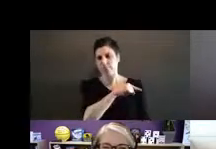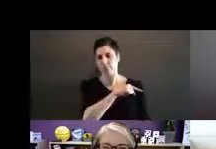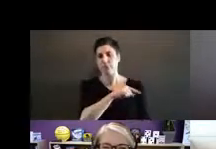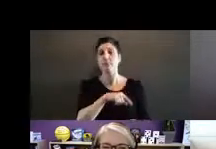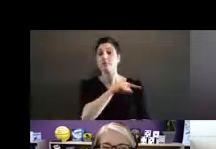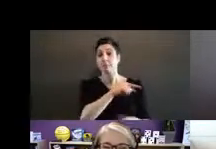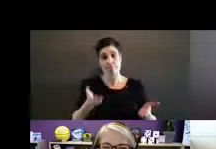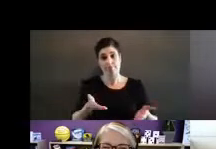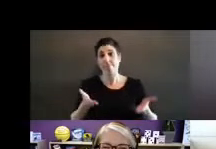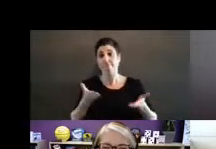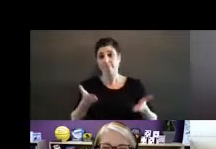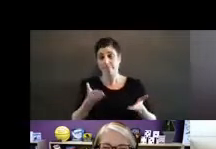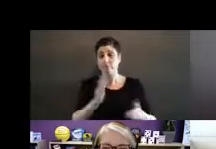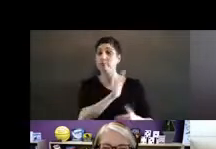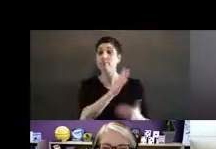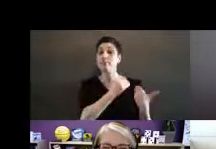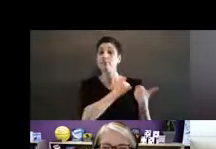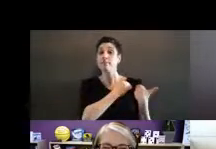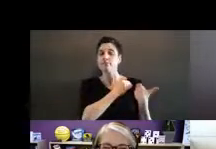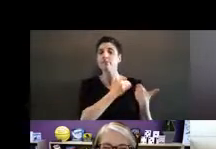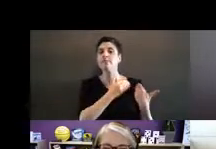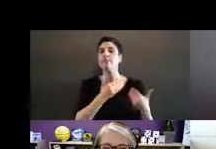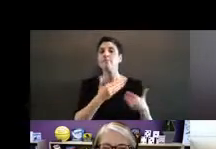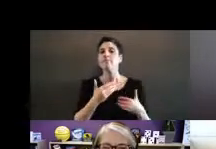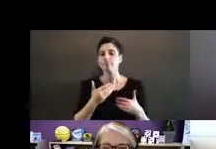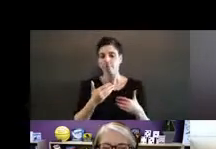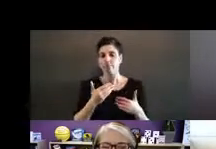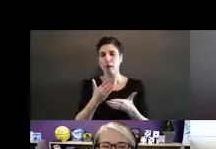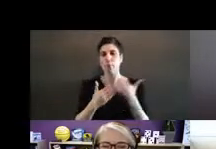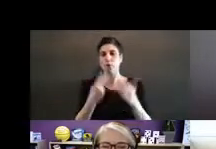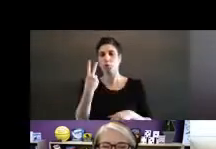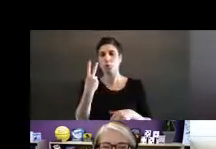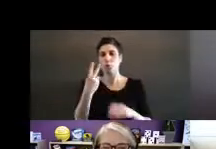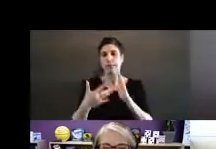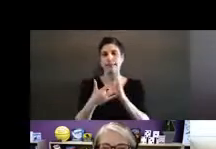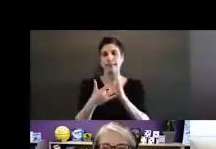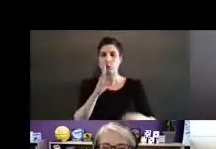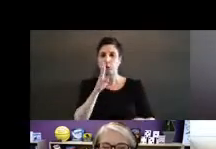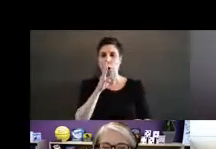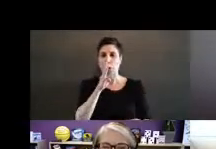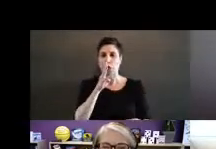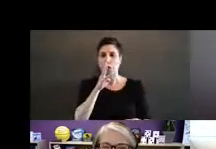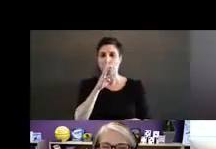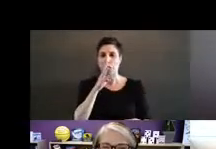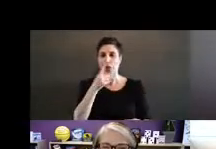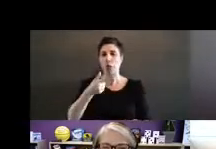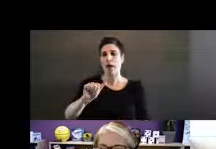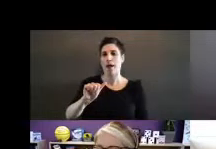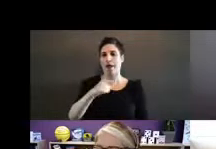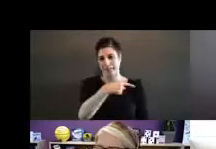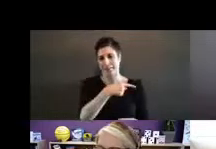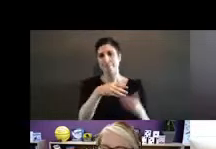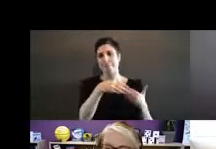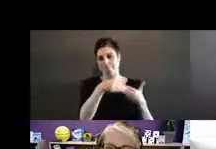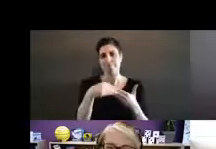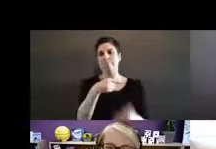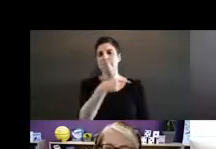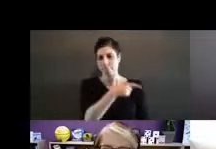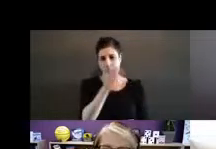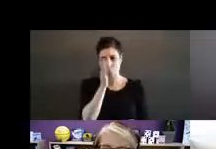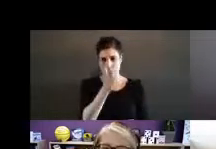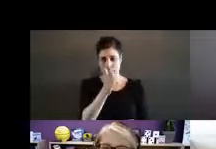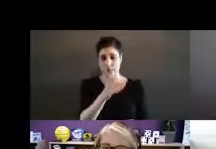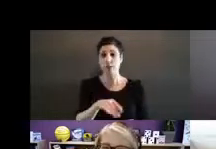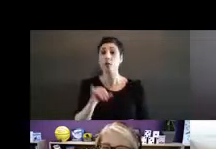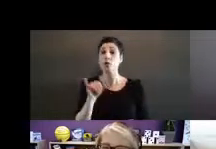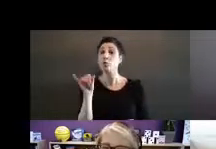here today and she'll be doing our tech talk near the end of the session. And you'll also see that